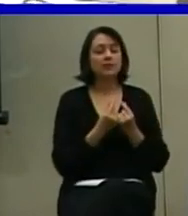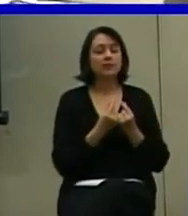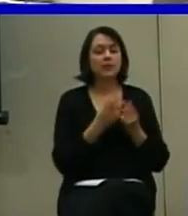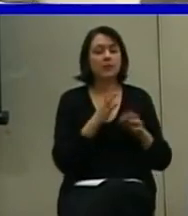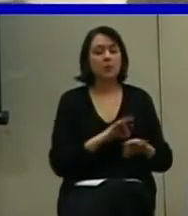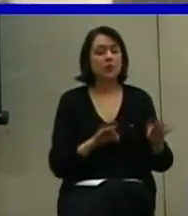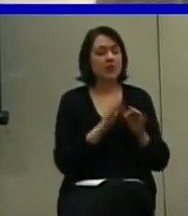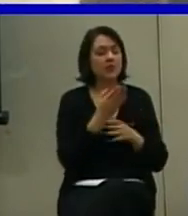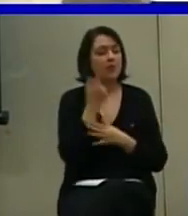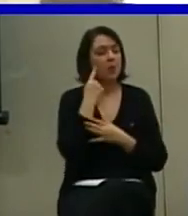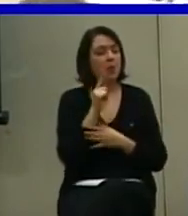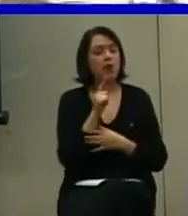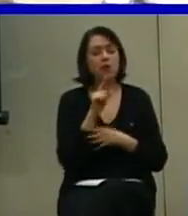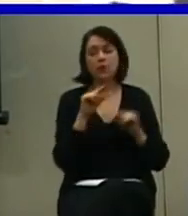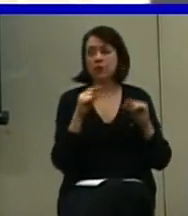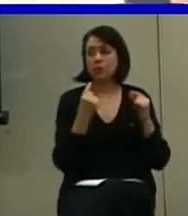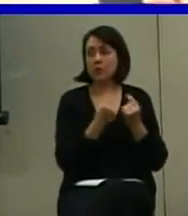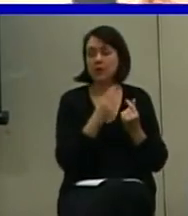group contingency.